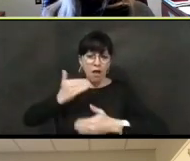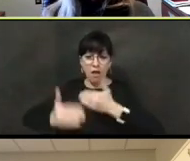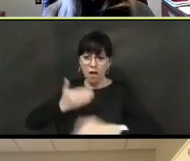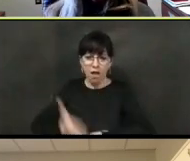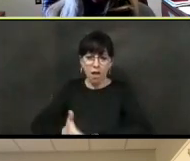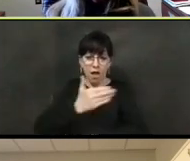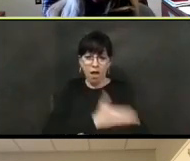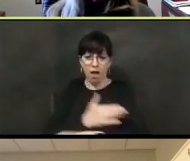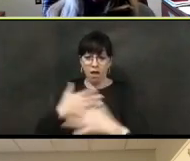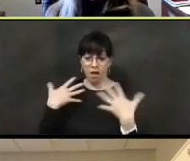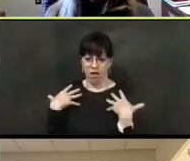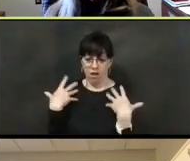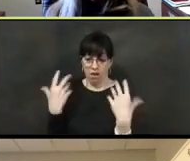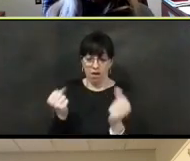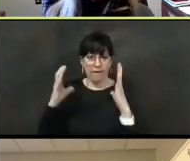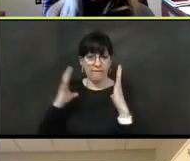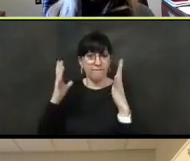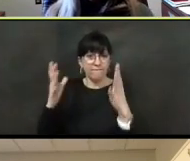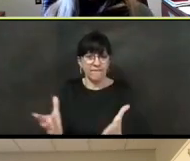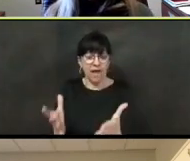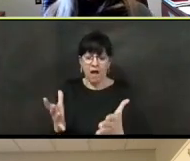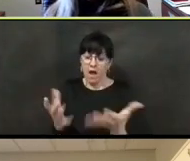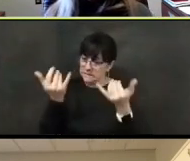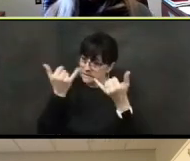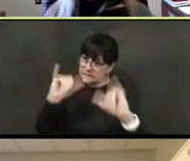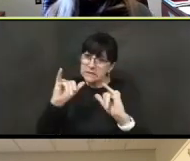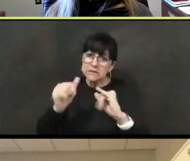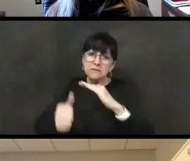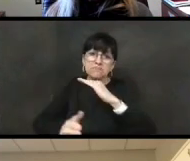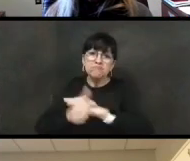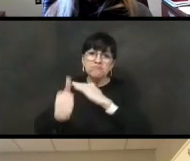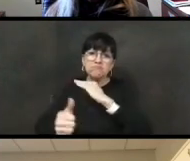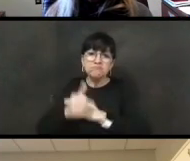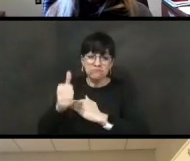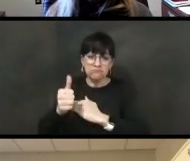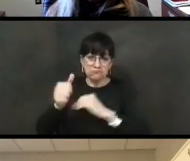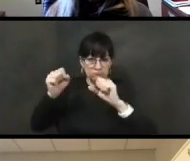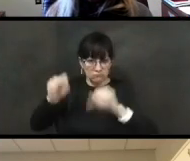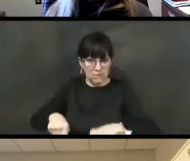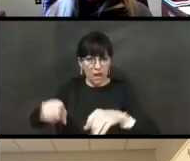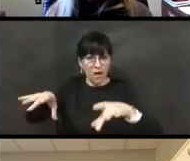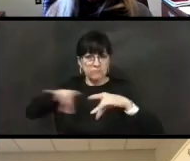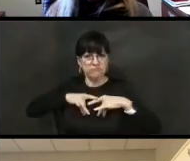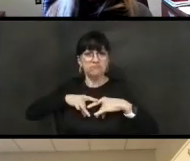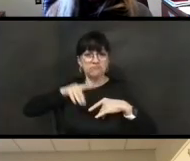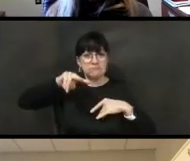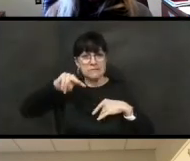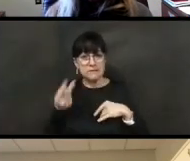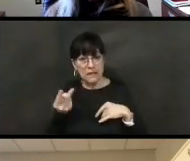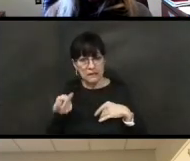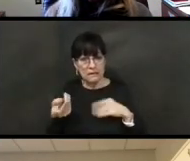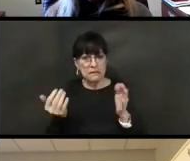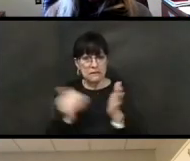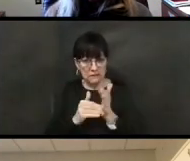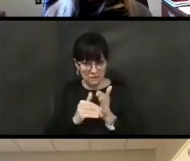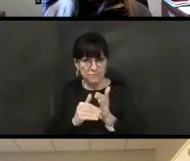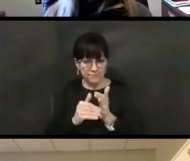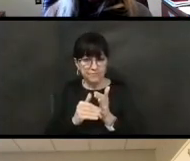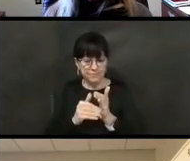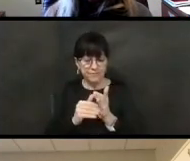more about what immunity means. Thank you, Dr. Rattay. A question for Damian. We've had several questions here, so I